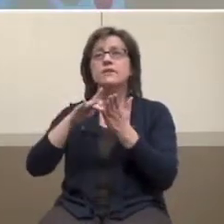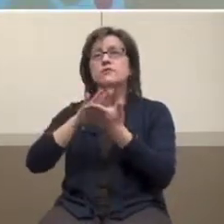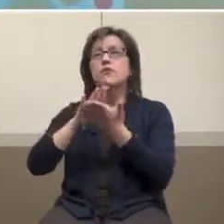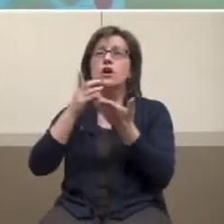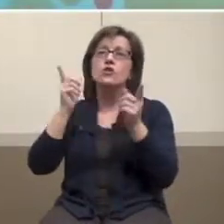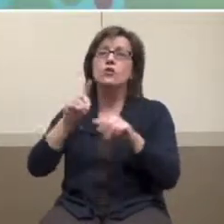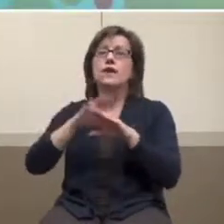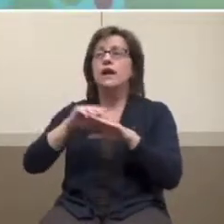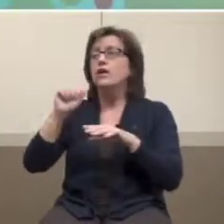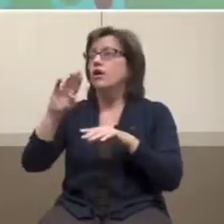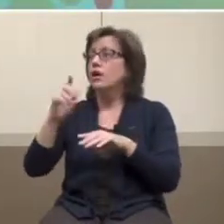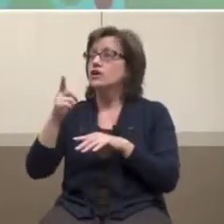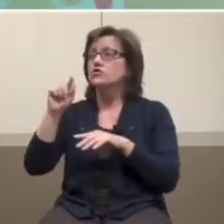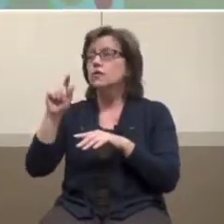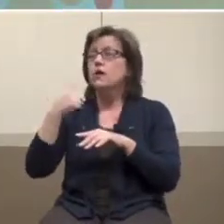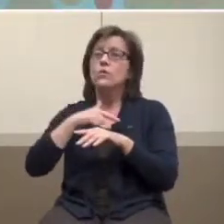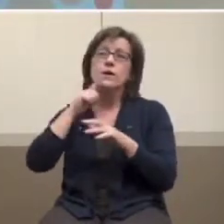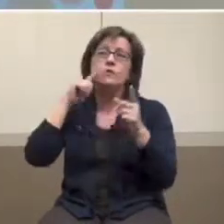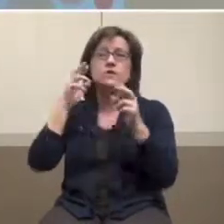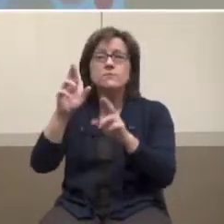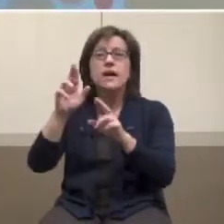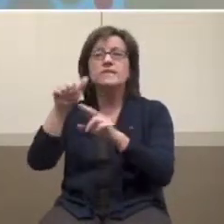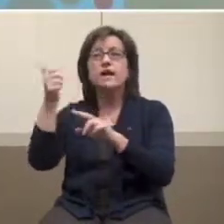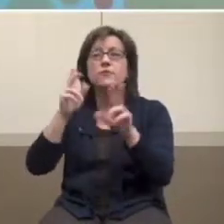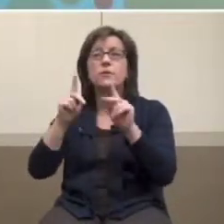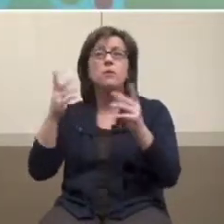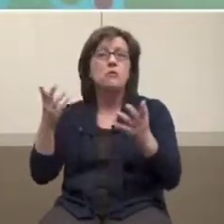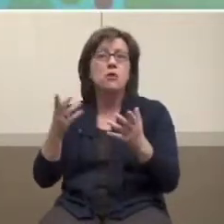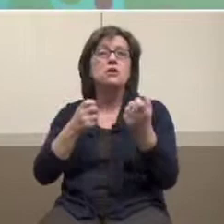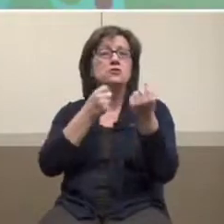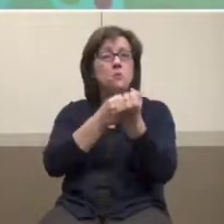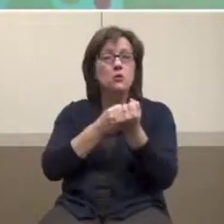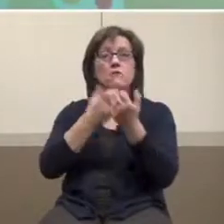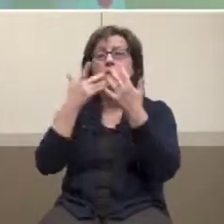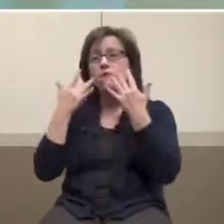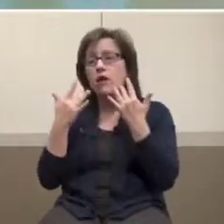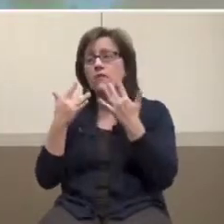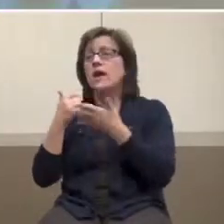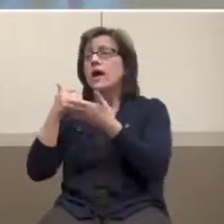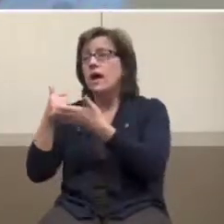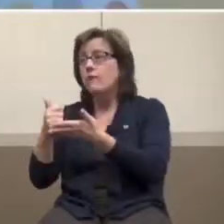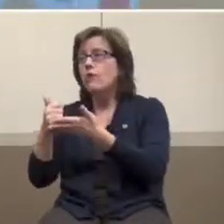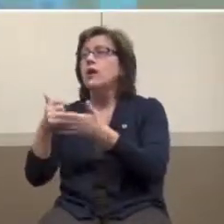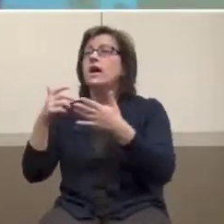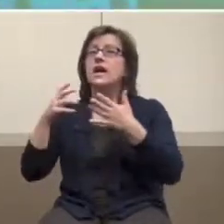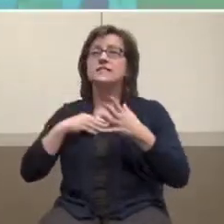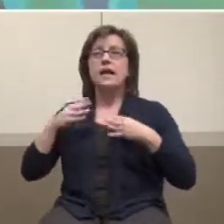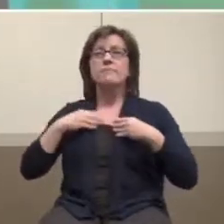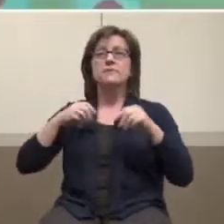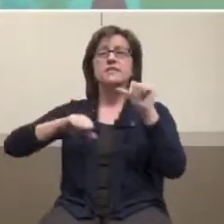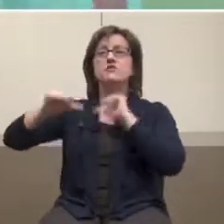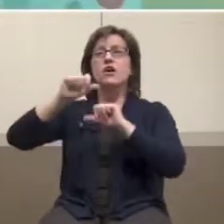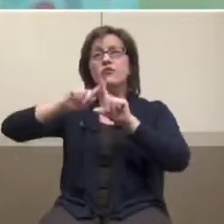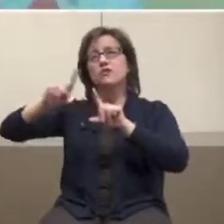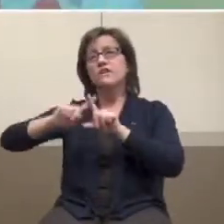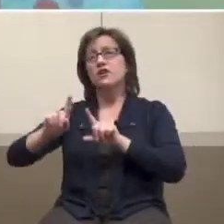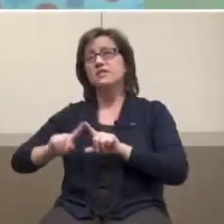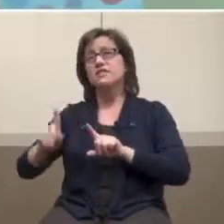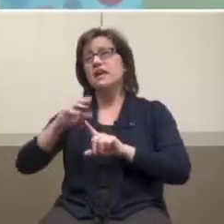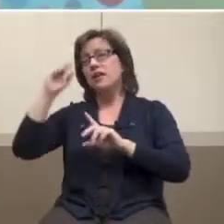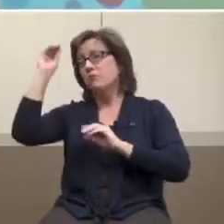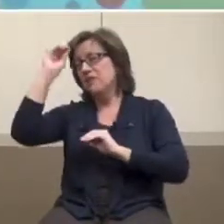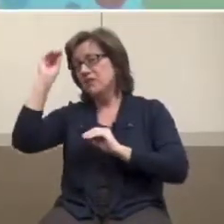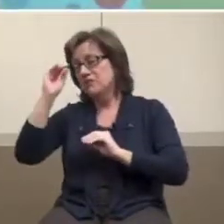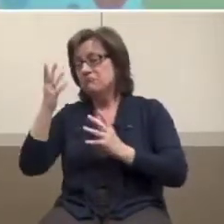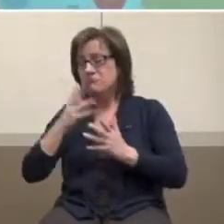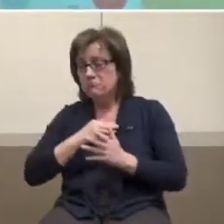day of August that we will respect others by being supportive, being friendly, being helpful, and accepting our differences and opinions. We will be safe